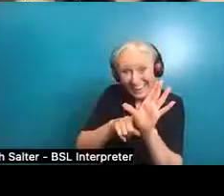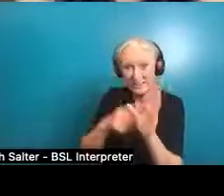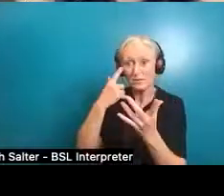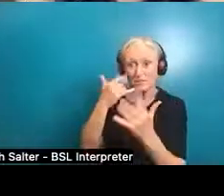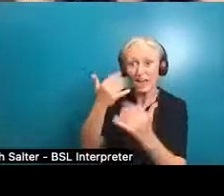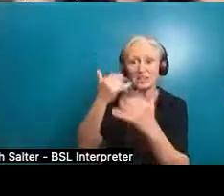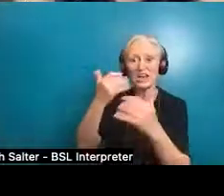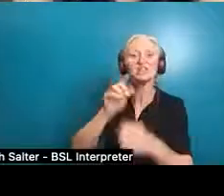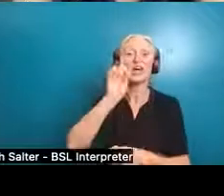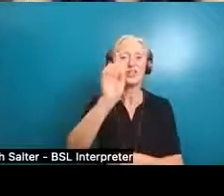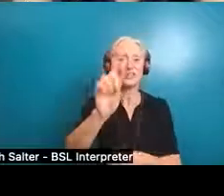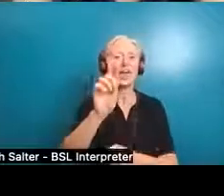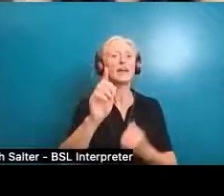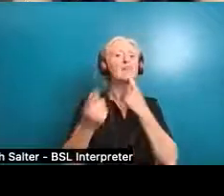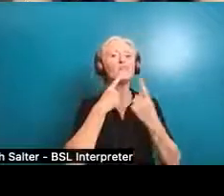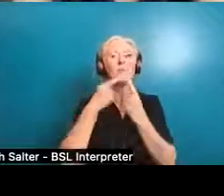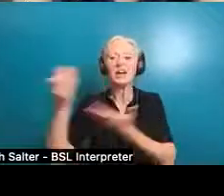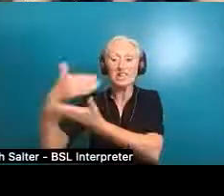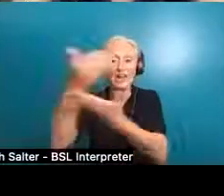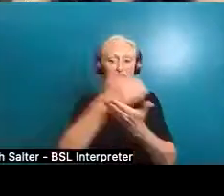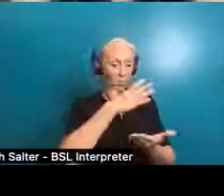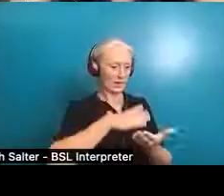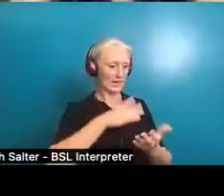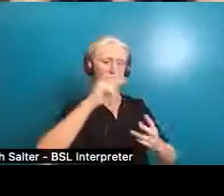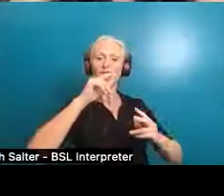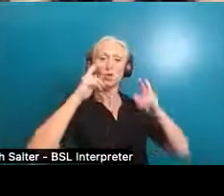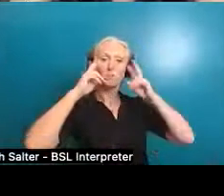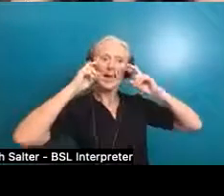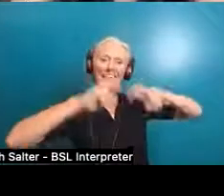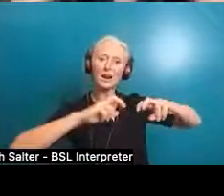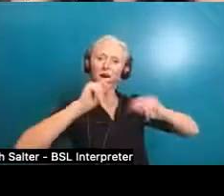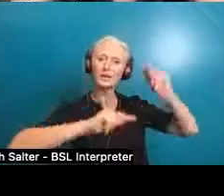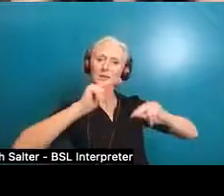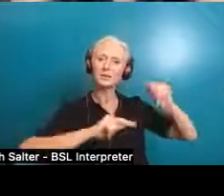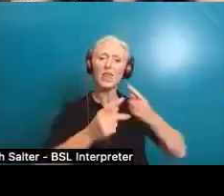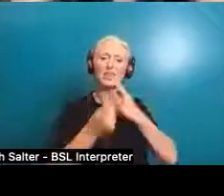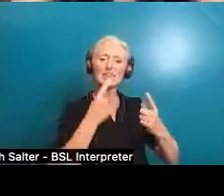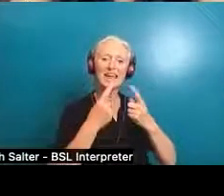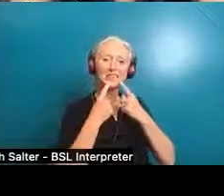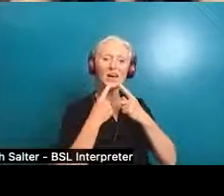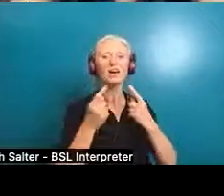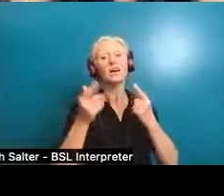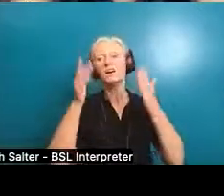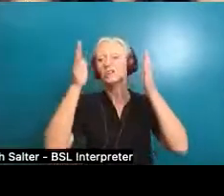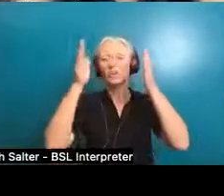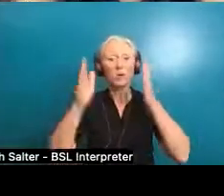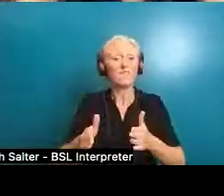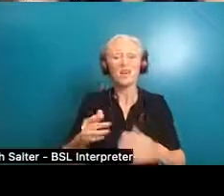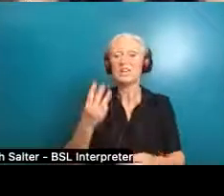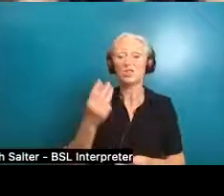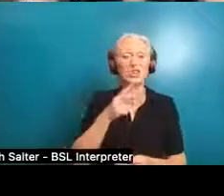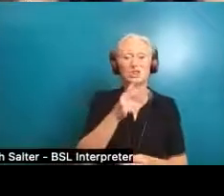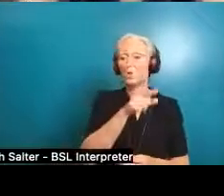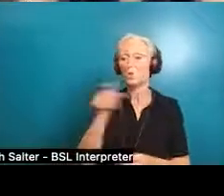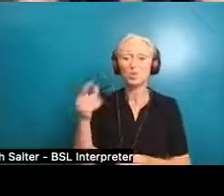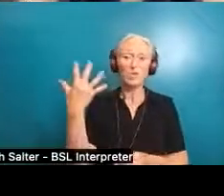data analysis. A phase 3, again, can take, between 2 to 5 years. But it's very much in the